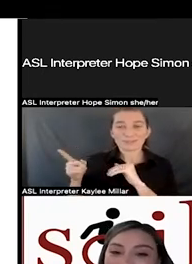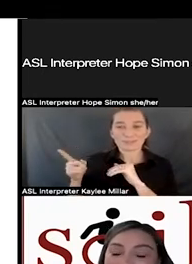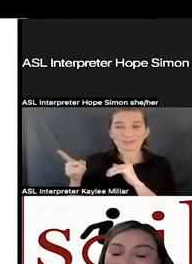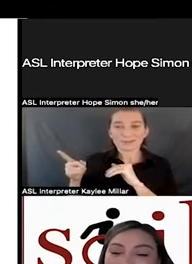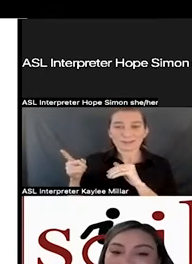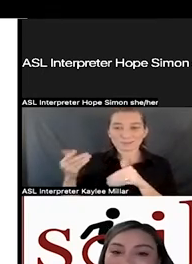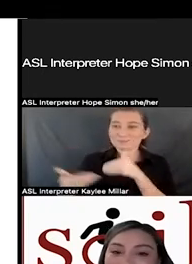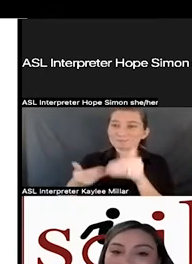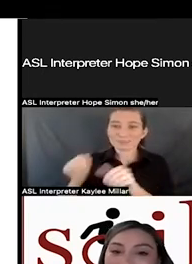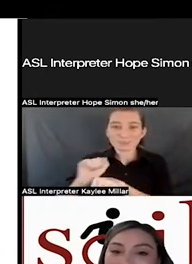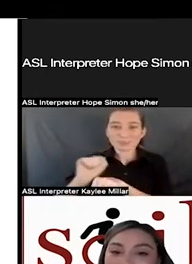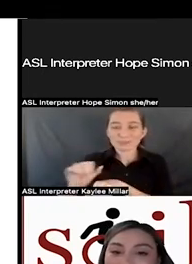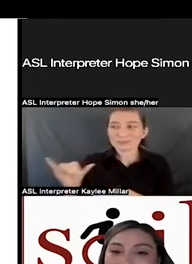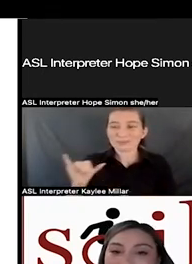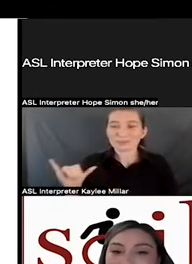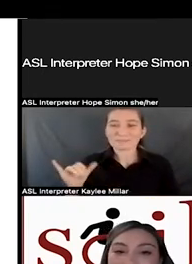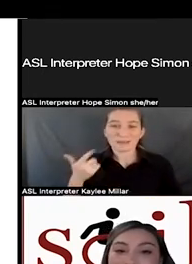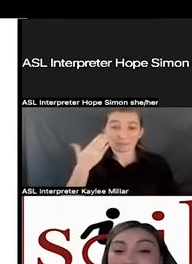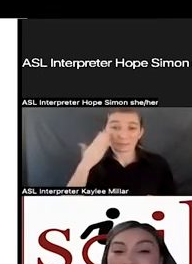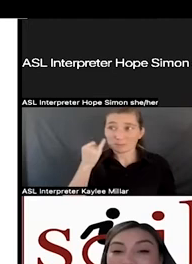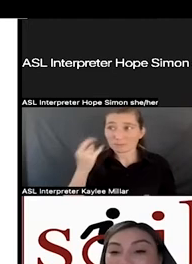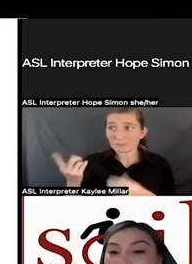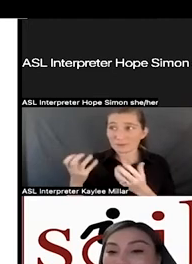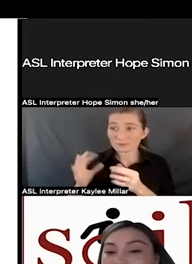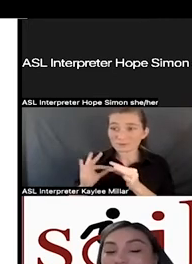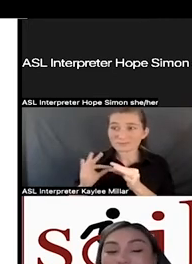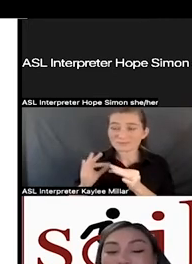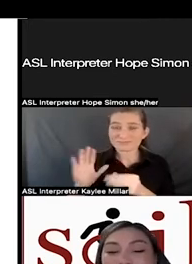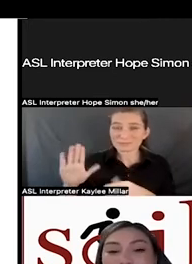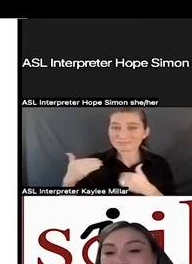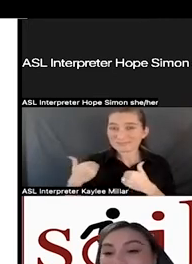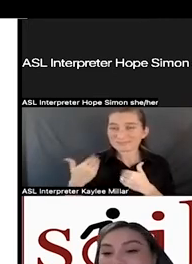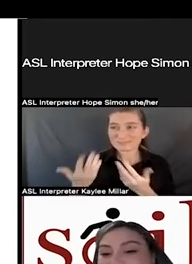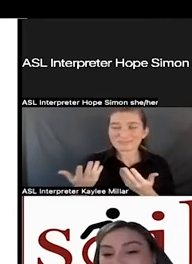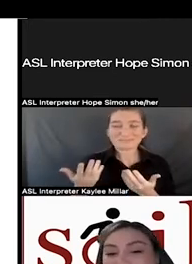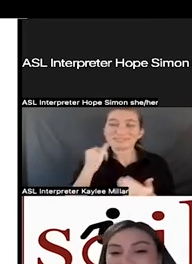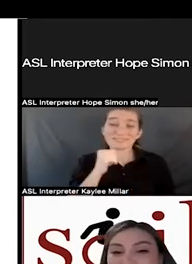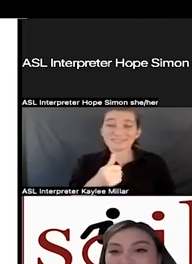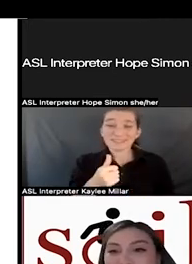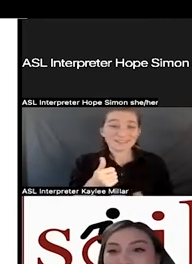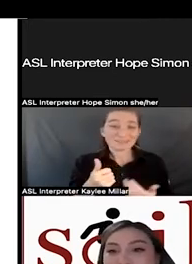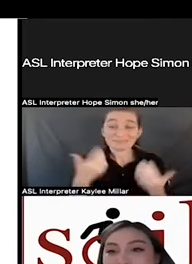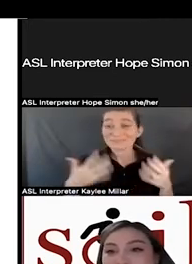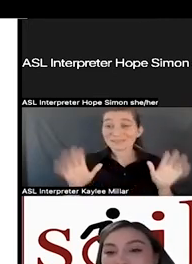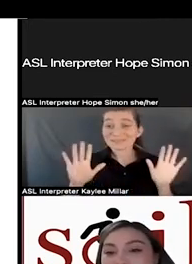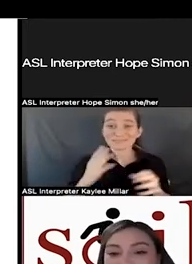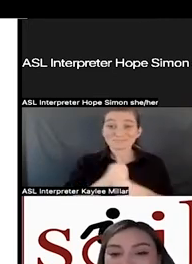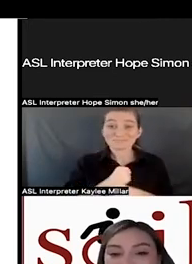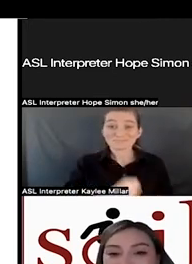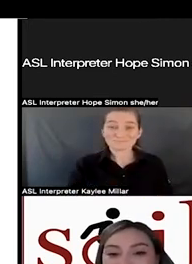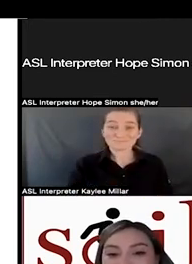well. I'm not sure if she wants to say just a little bit of her part. If not, that's pretty much it for our